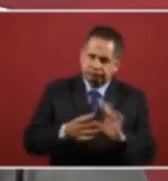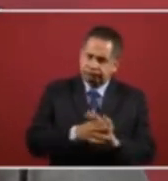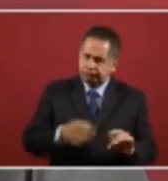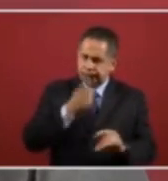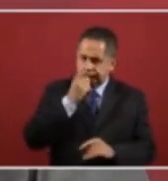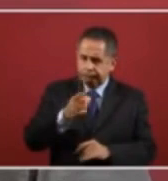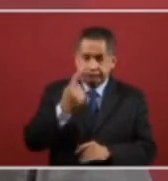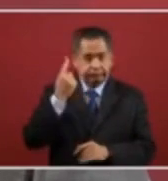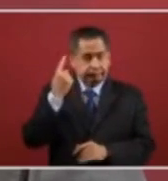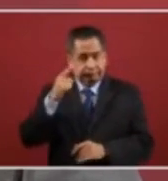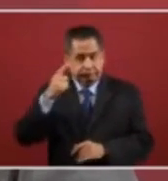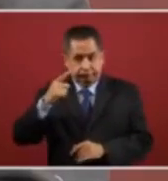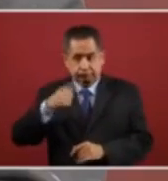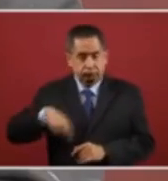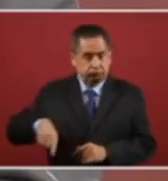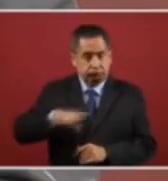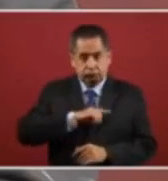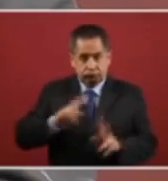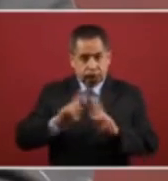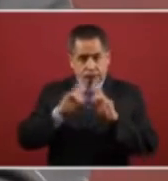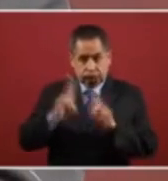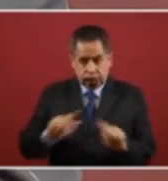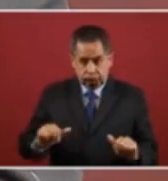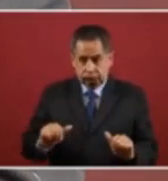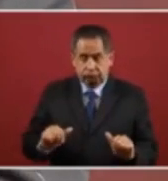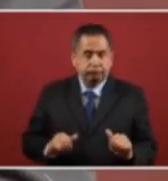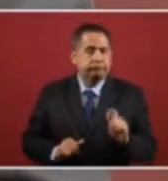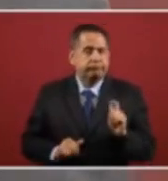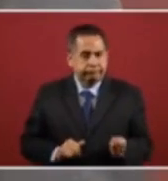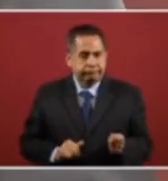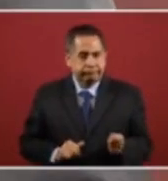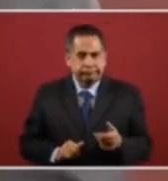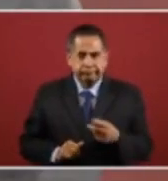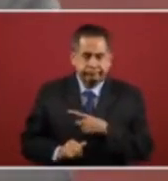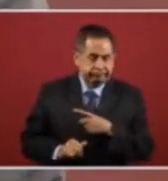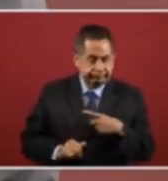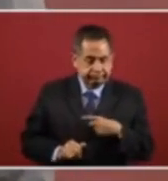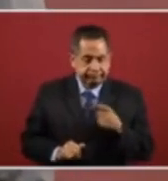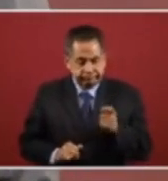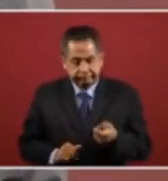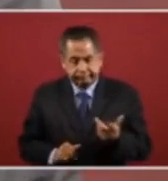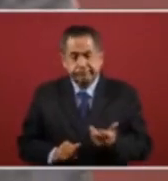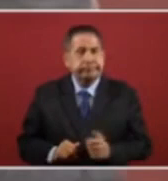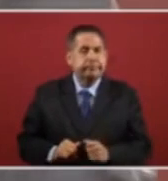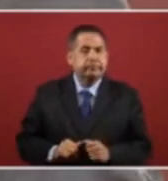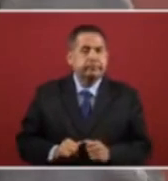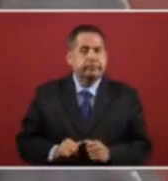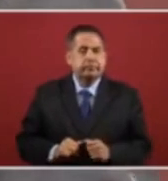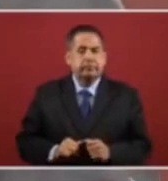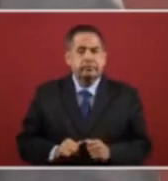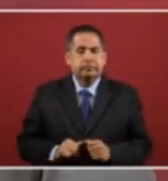Because I always explain that in order to gain peace,